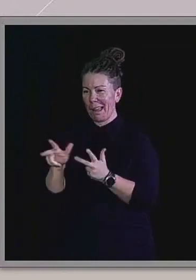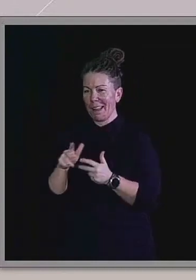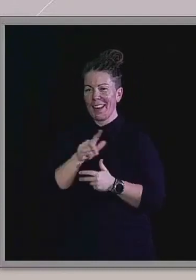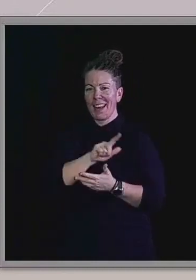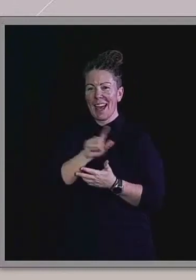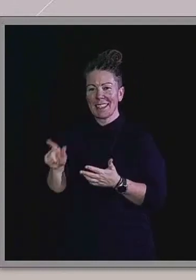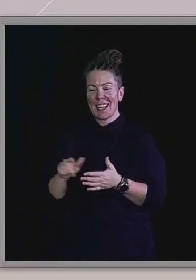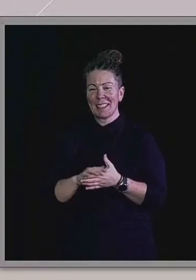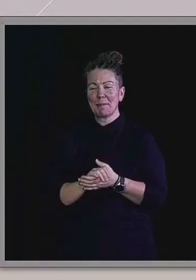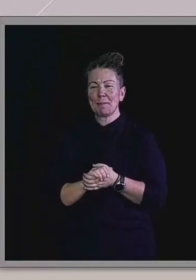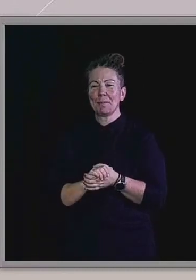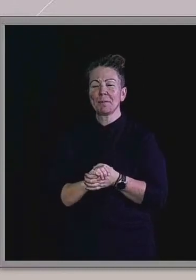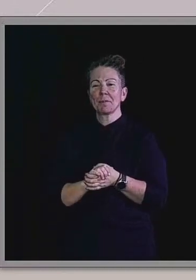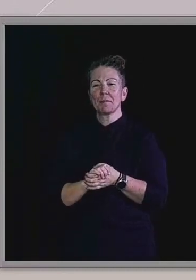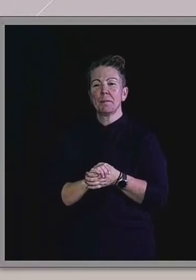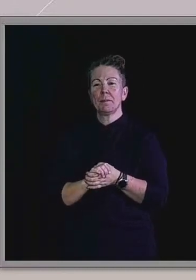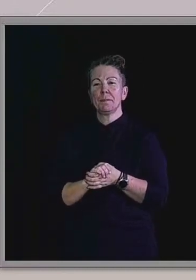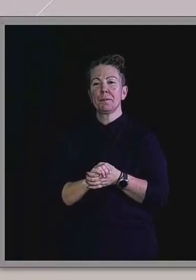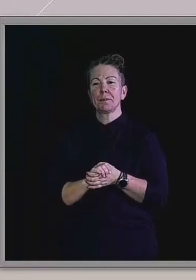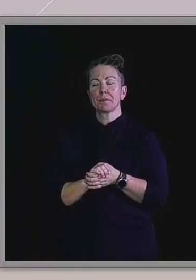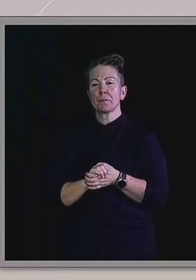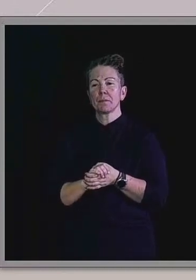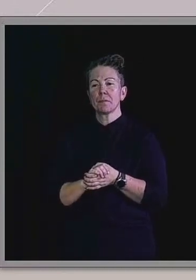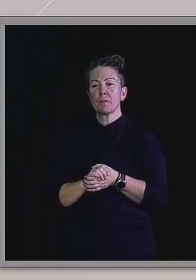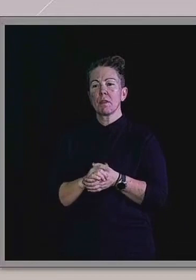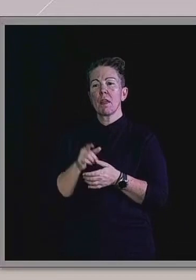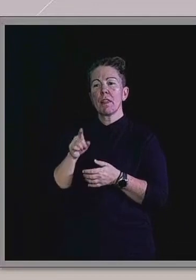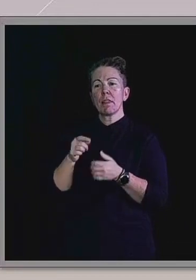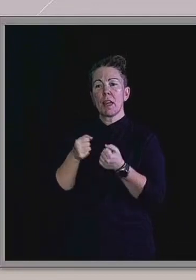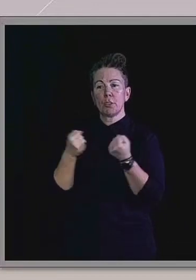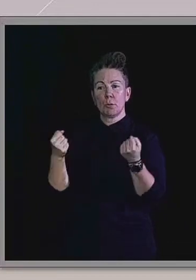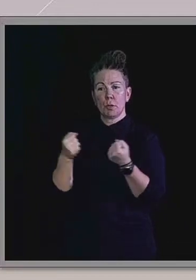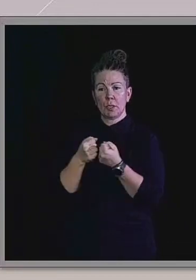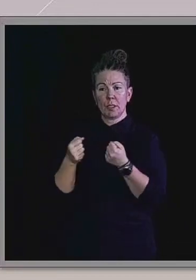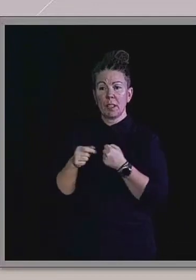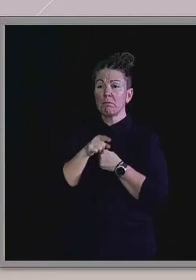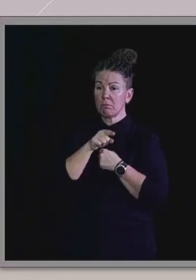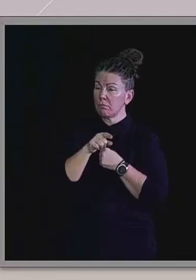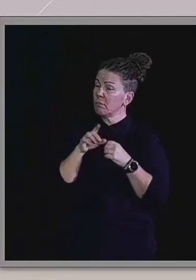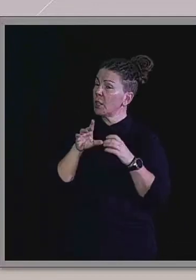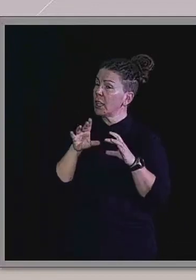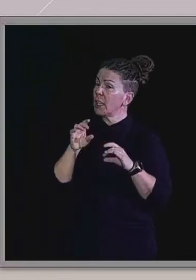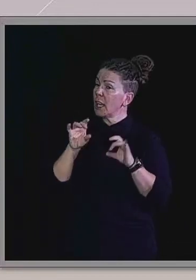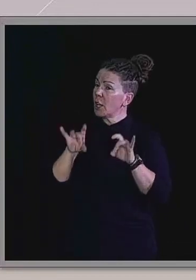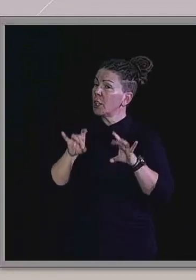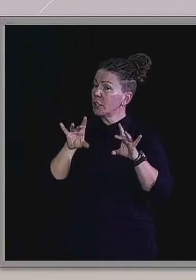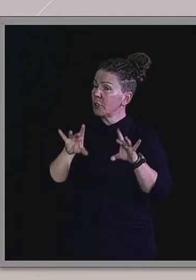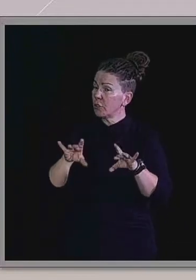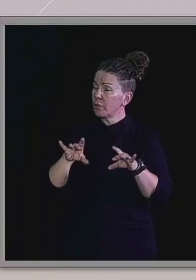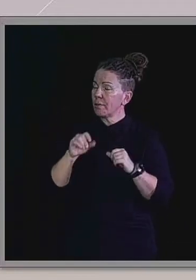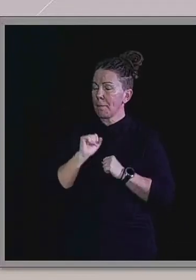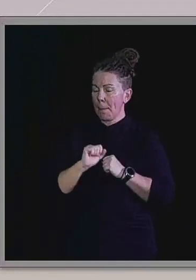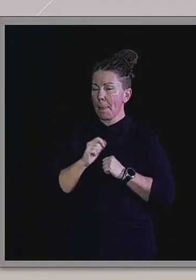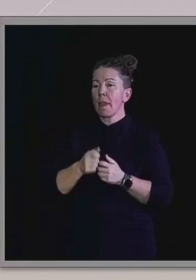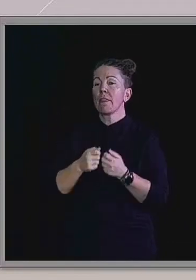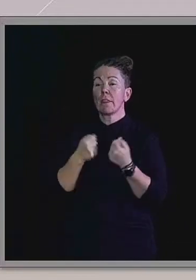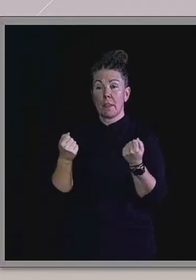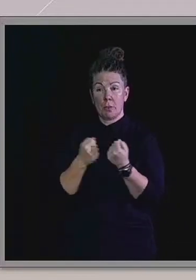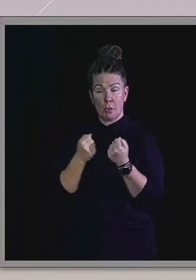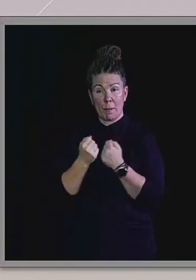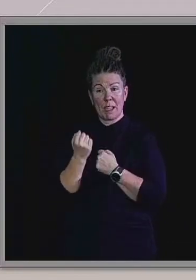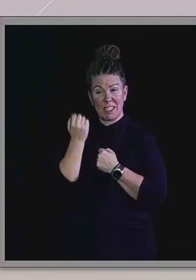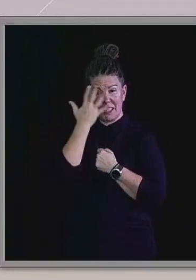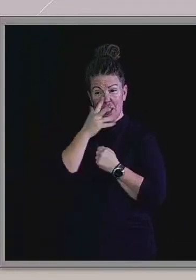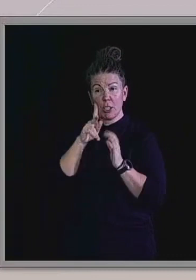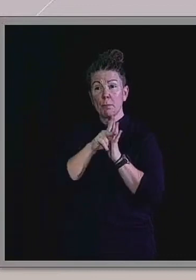anyway, and one of the good things I have to say about the Australian is it takes Indigenous policy pretty seriously and invests a lot of resources in it.